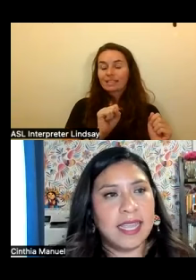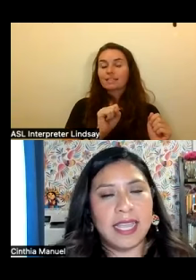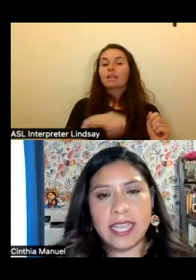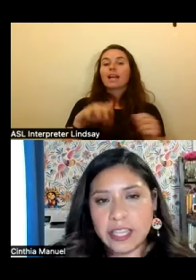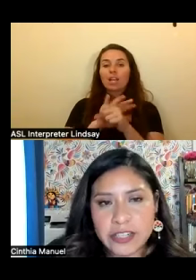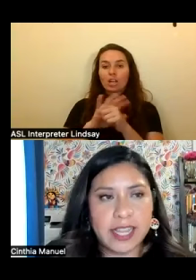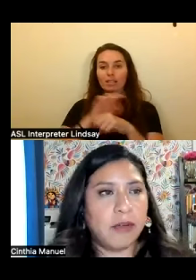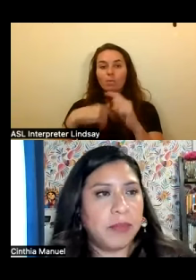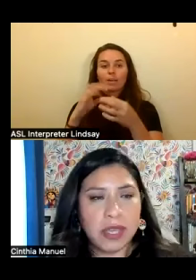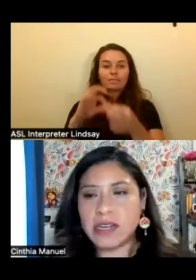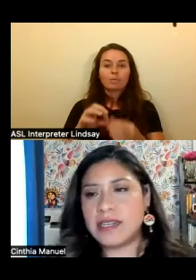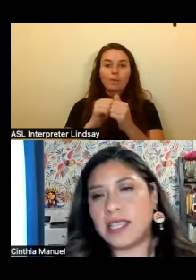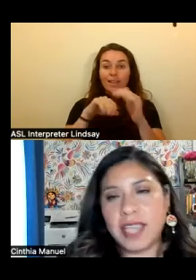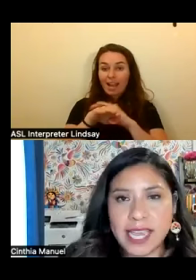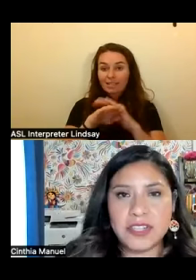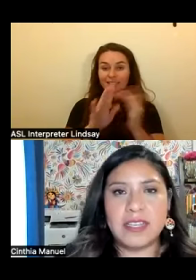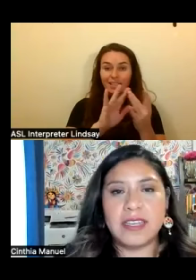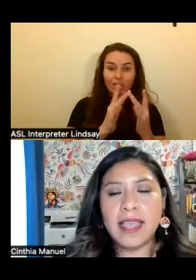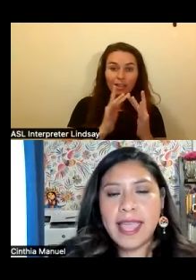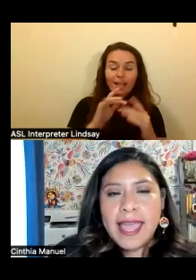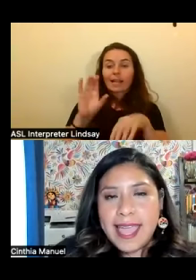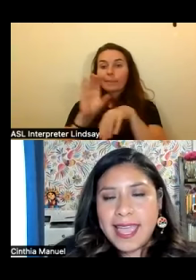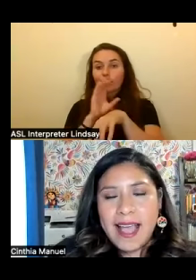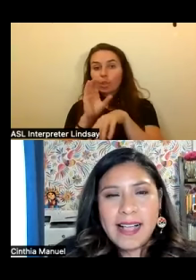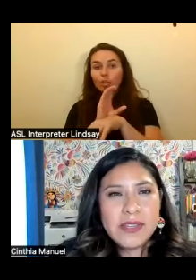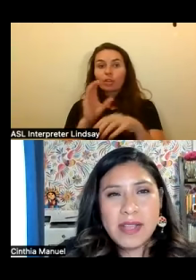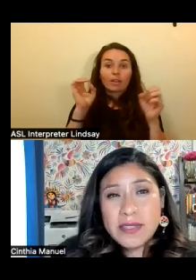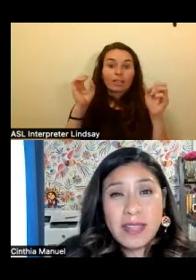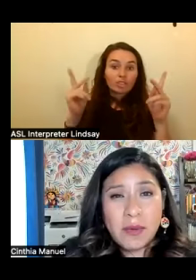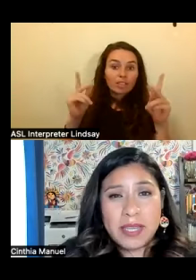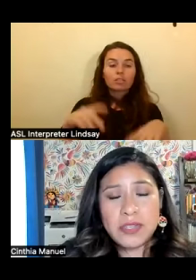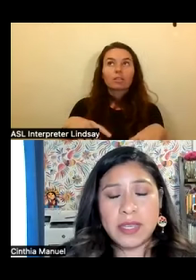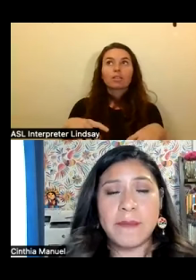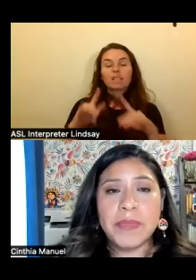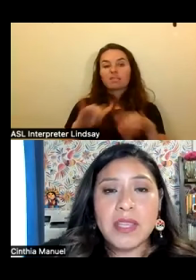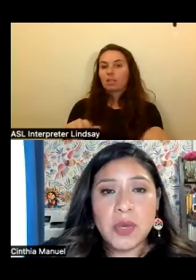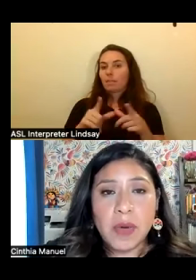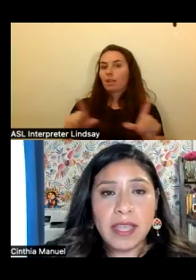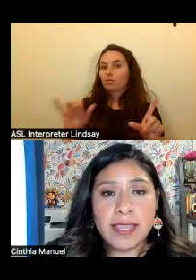accessing internet, computers, education, and also